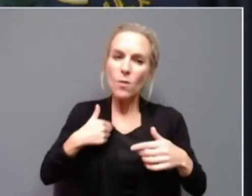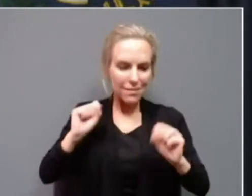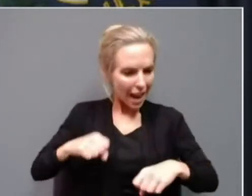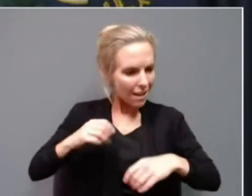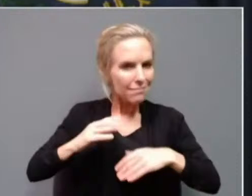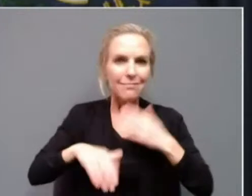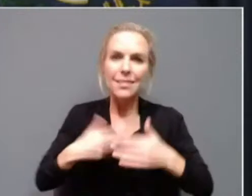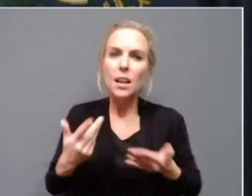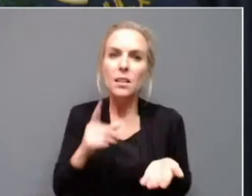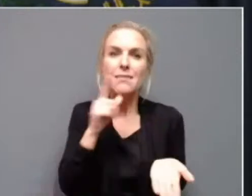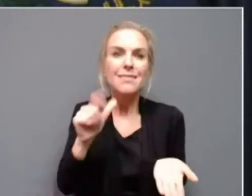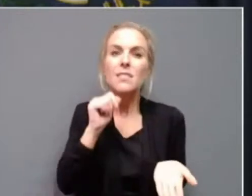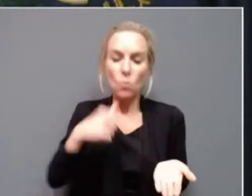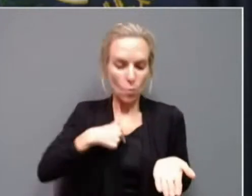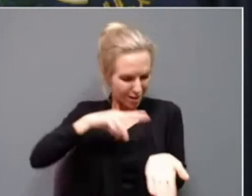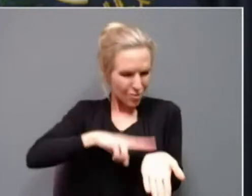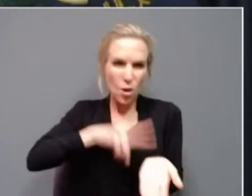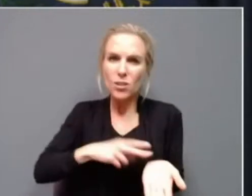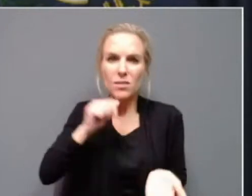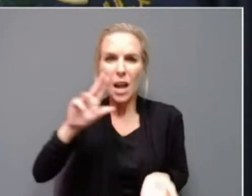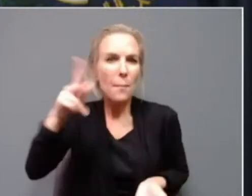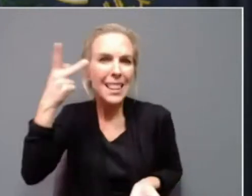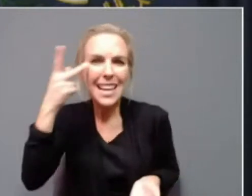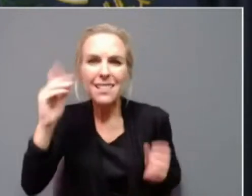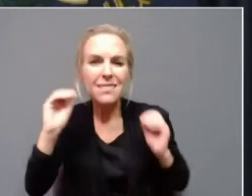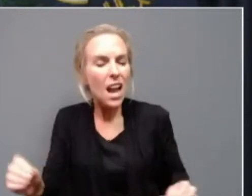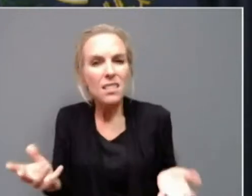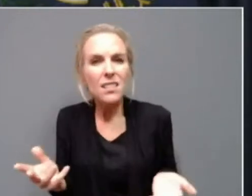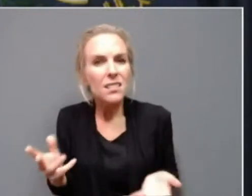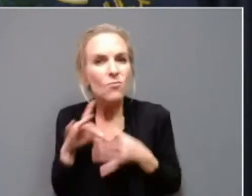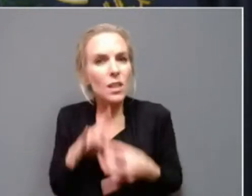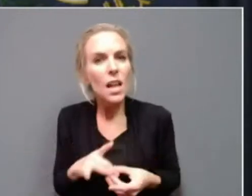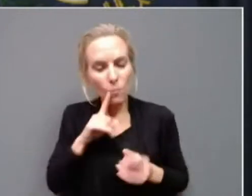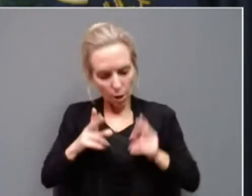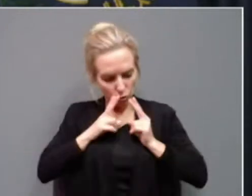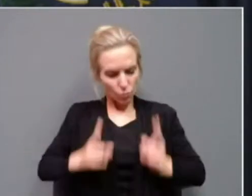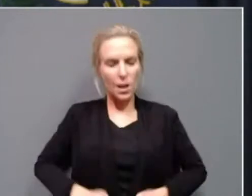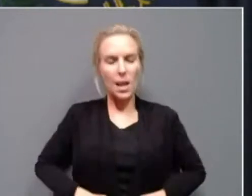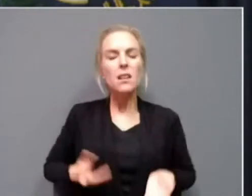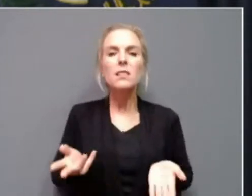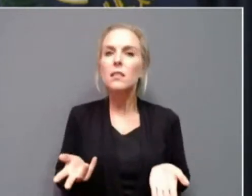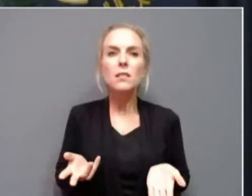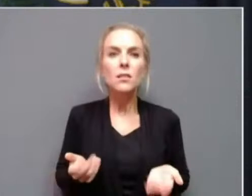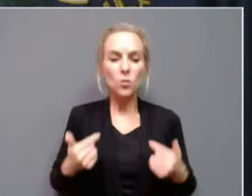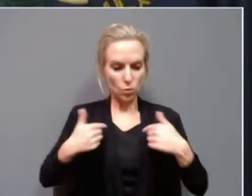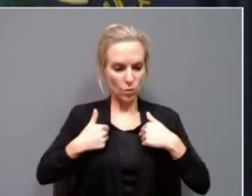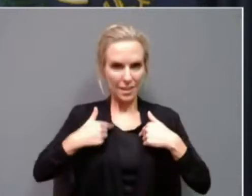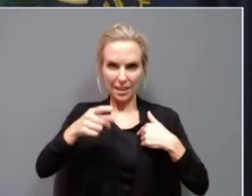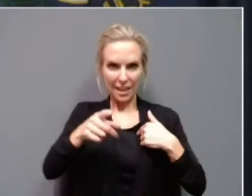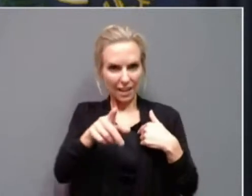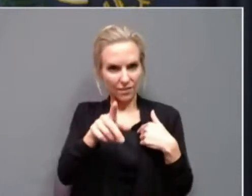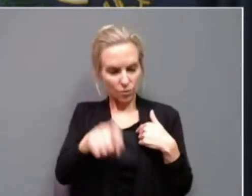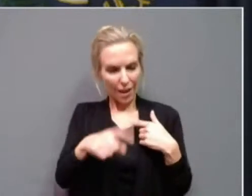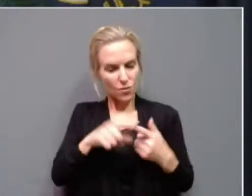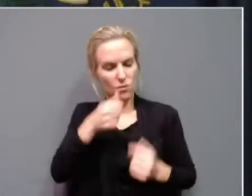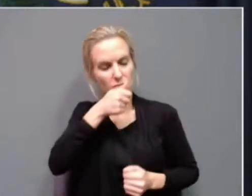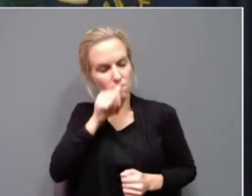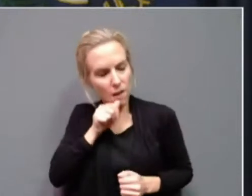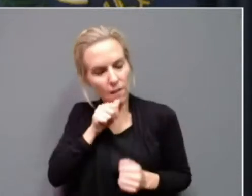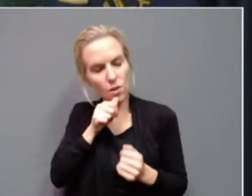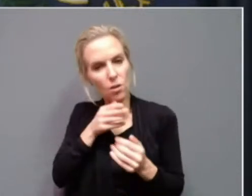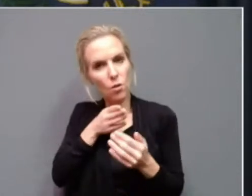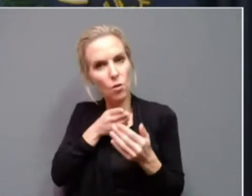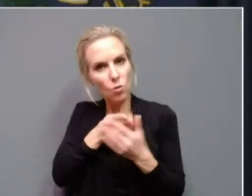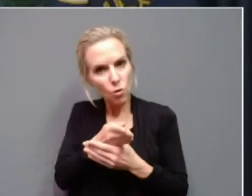political. It's about humanity, honestly. We do not have to needlessly suffer through a round 2